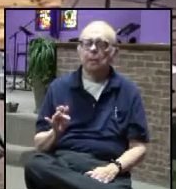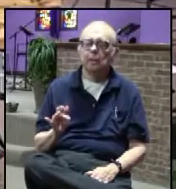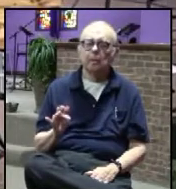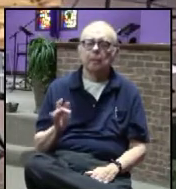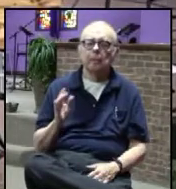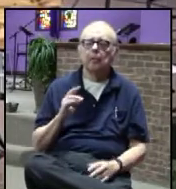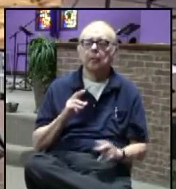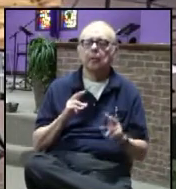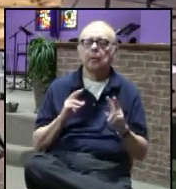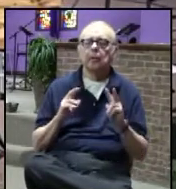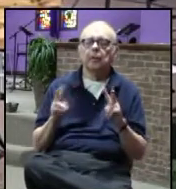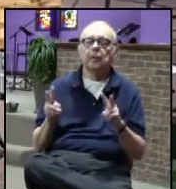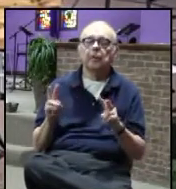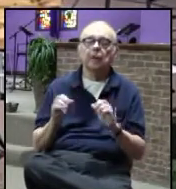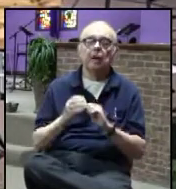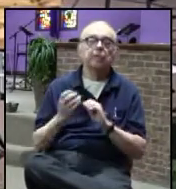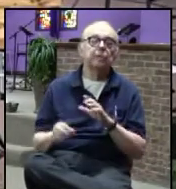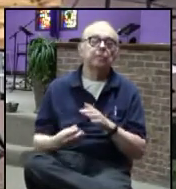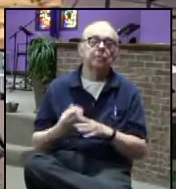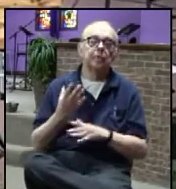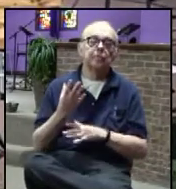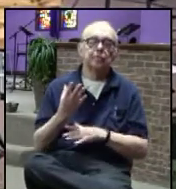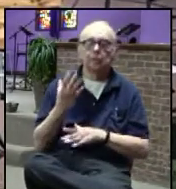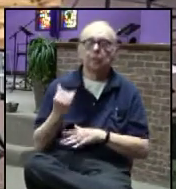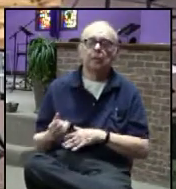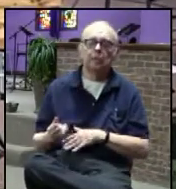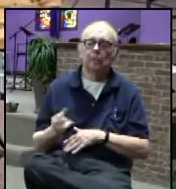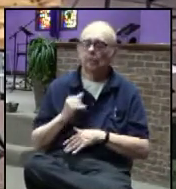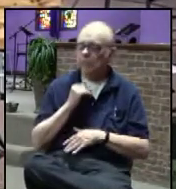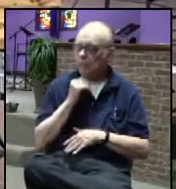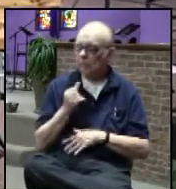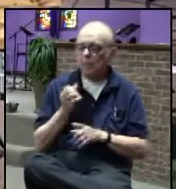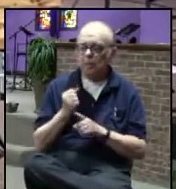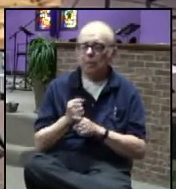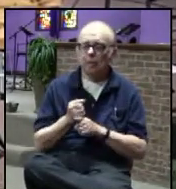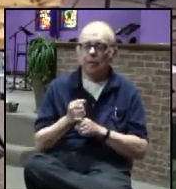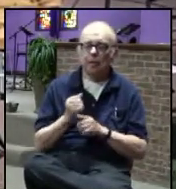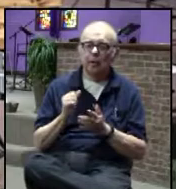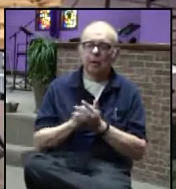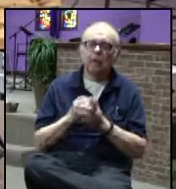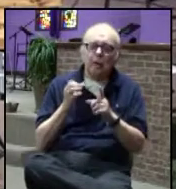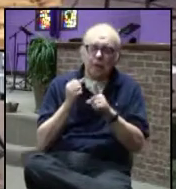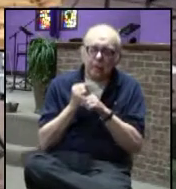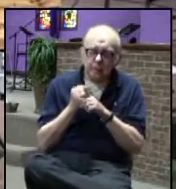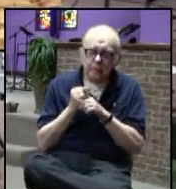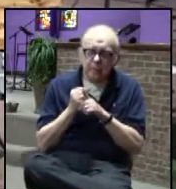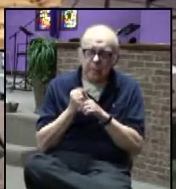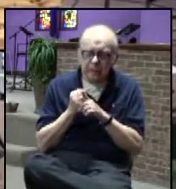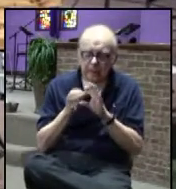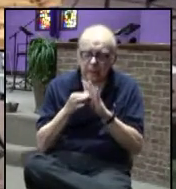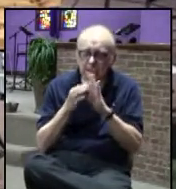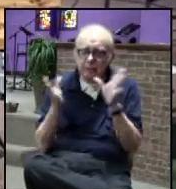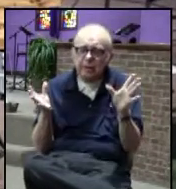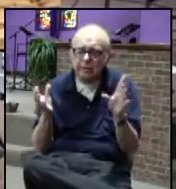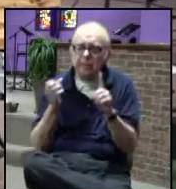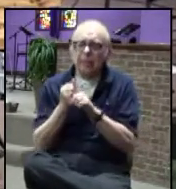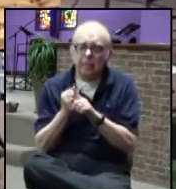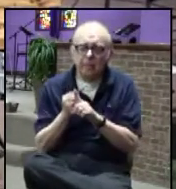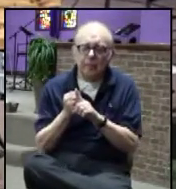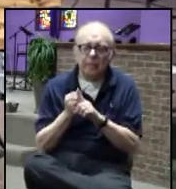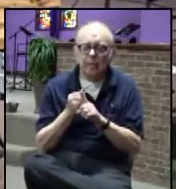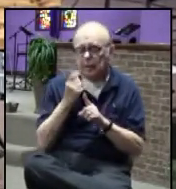And watch how that quarter grows. Because why? You're not holding on to the grip. You're releasing it